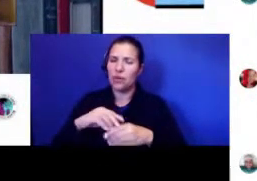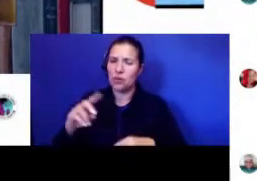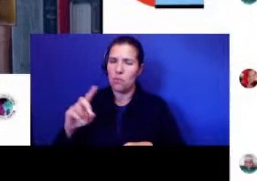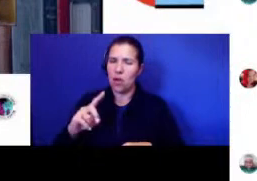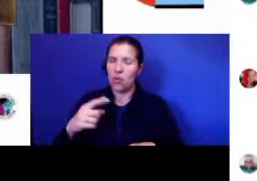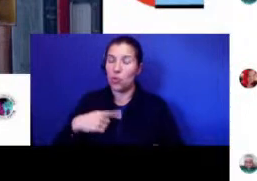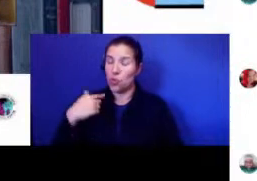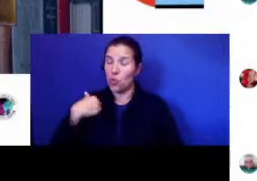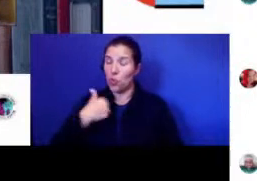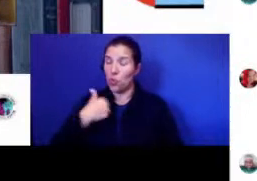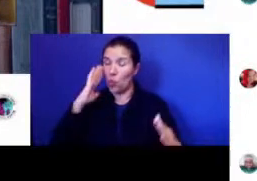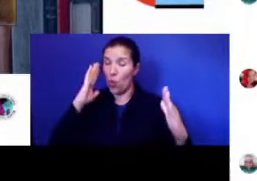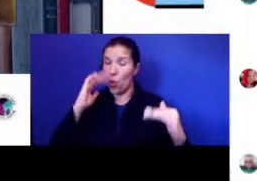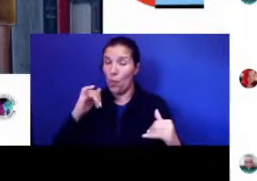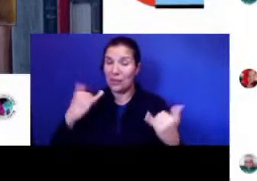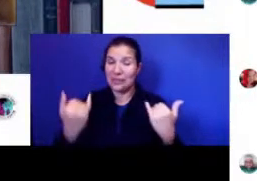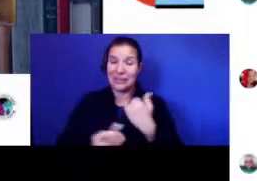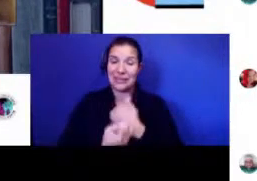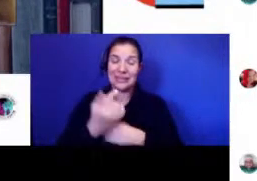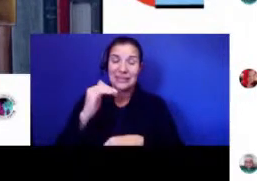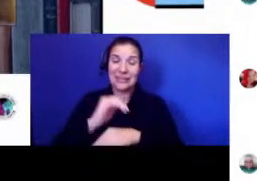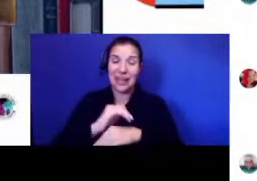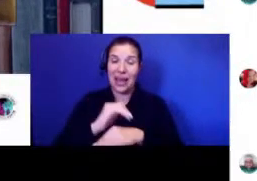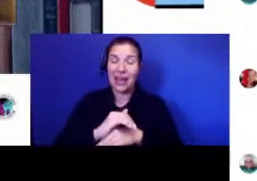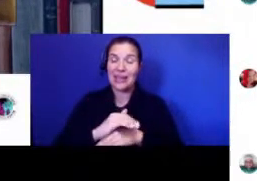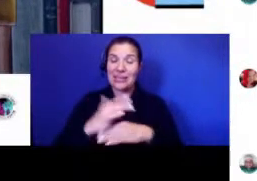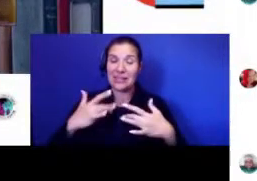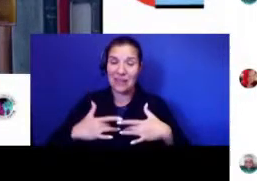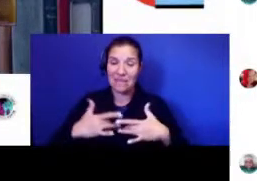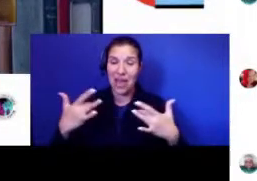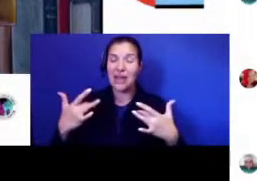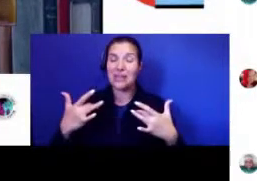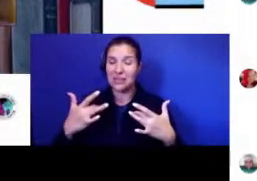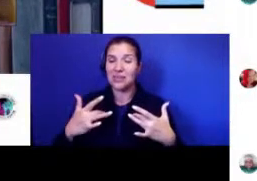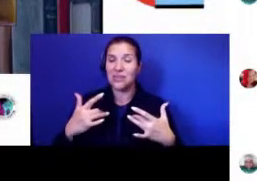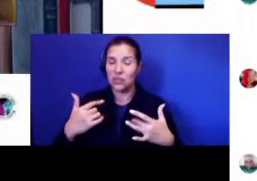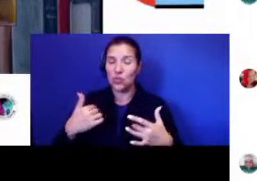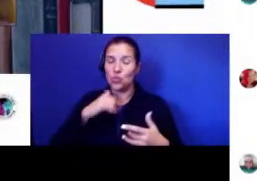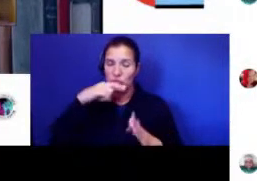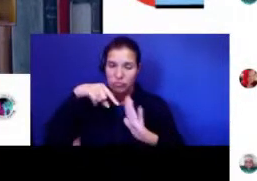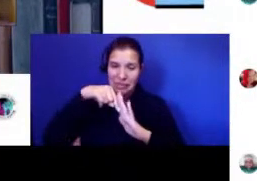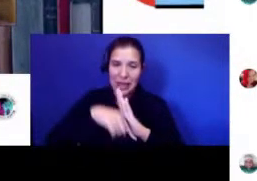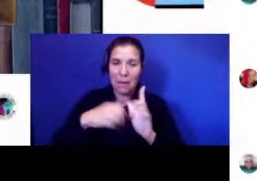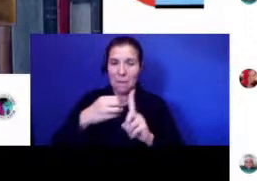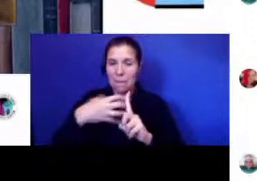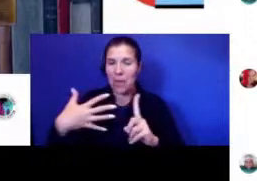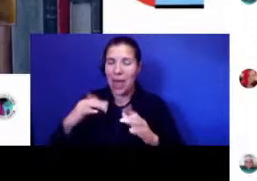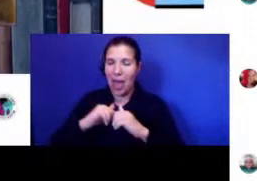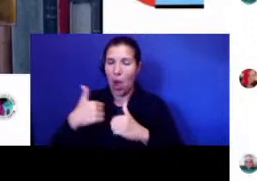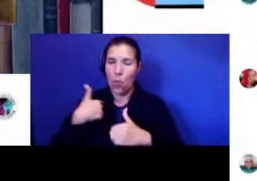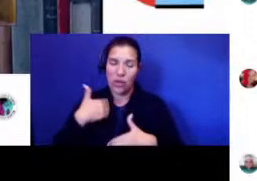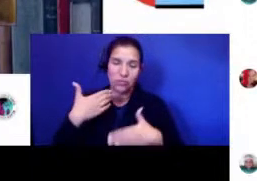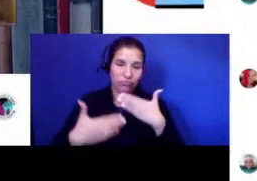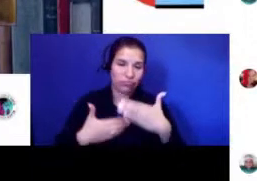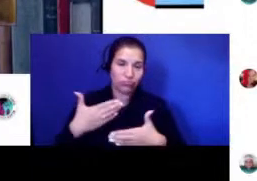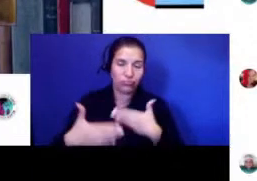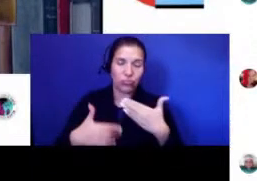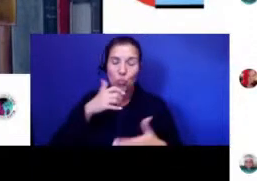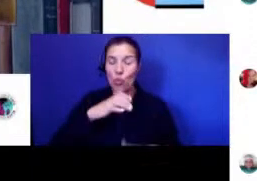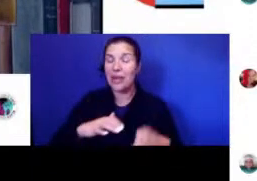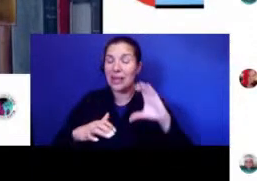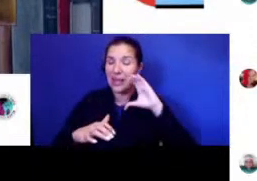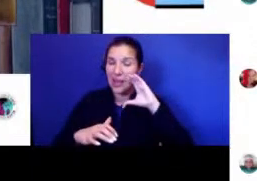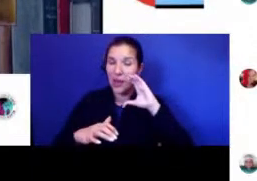event provides you with an in-depth understanding of how we got to this fraught moment. We also will hear